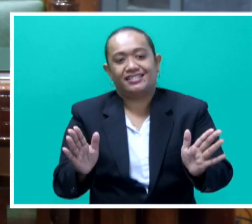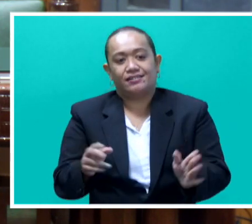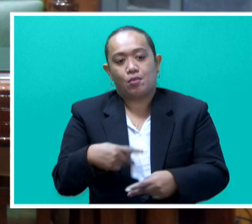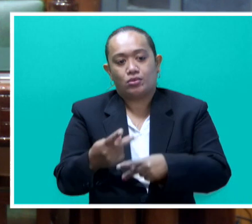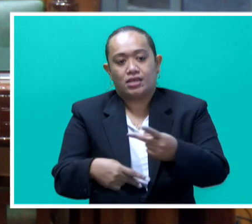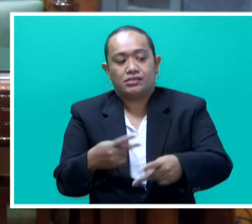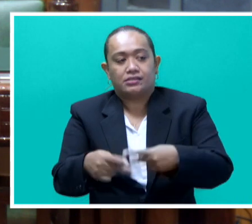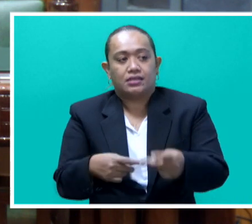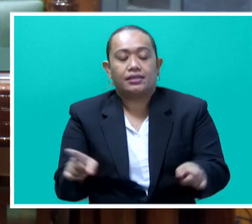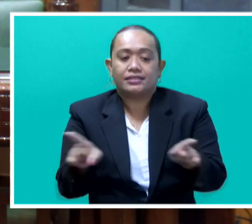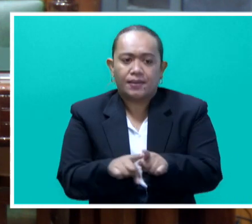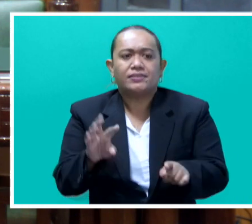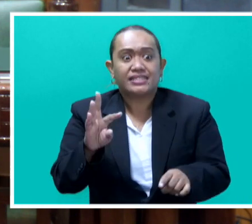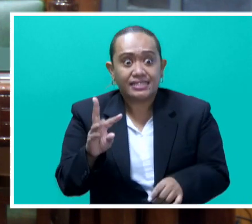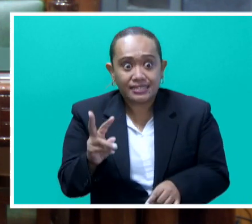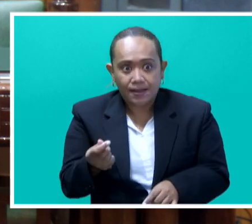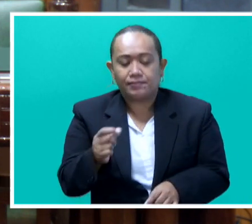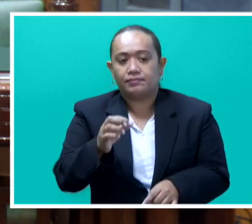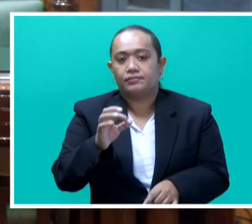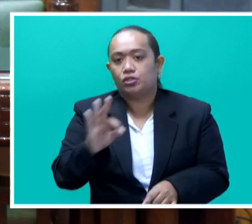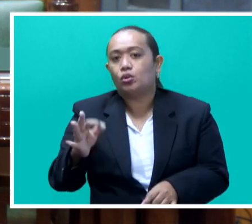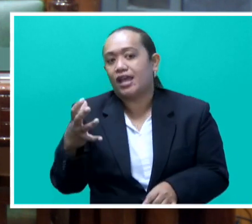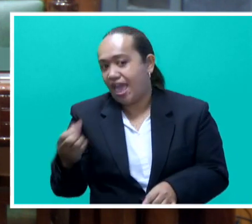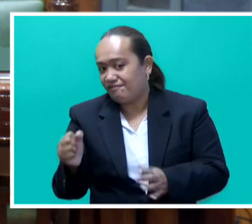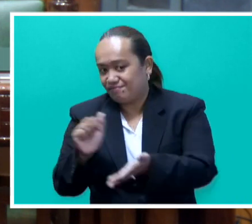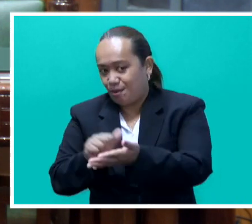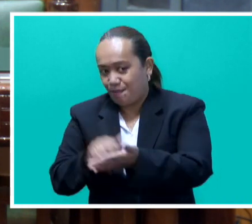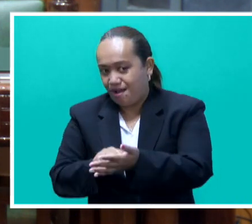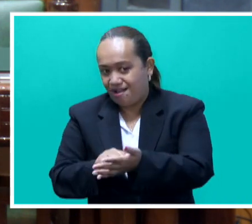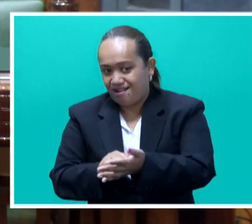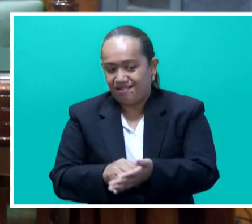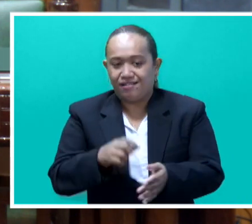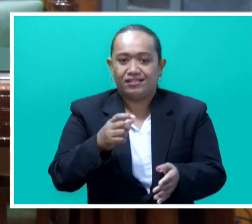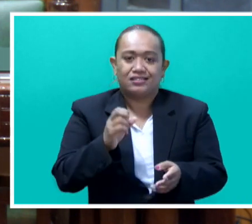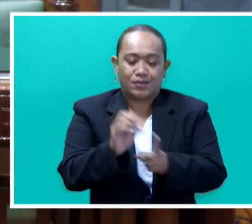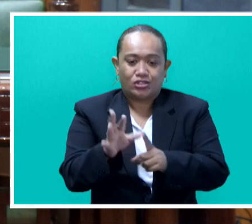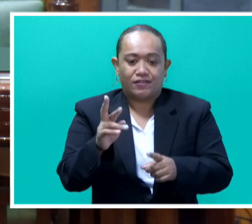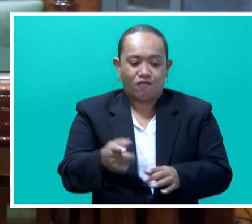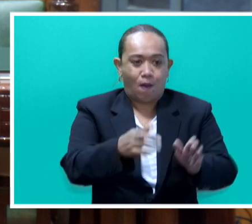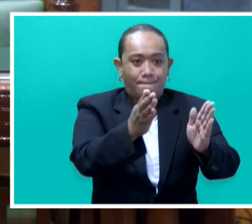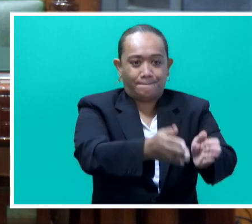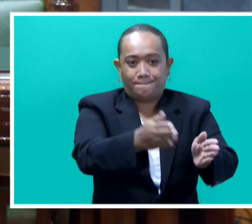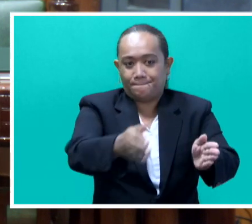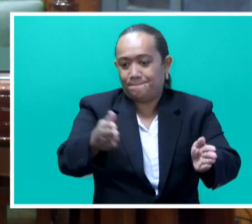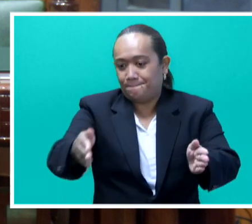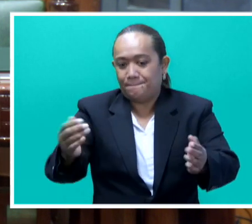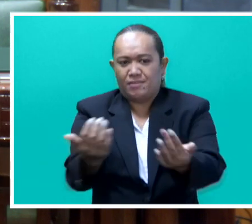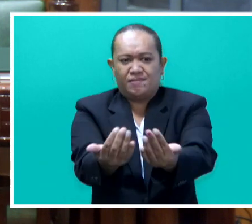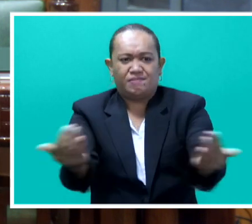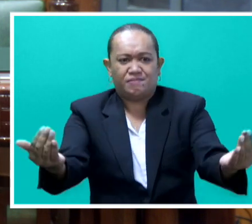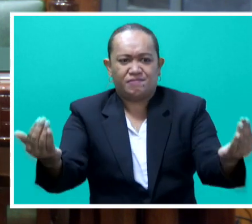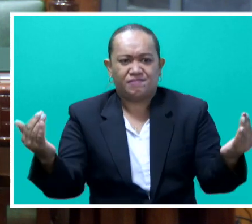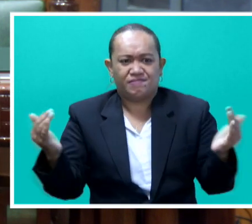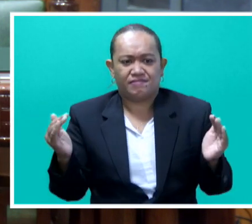in some municipalities and even in extended rural boundaries. It is therefore the responsibility of municipal councils to